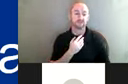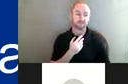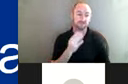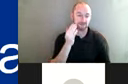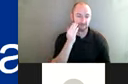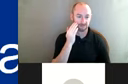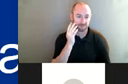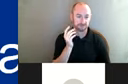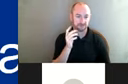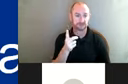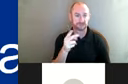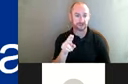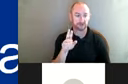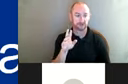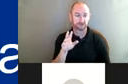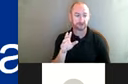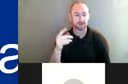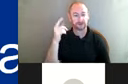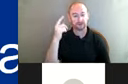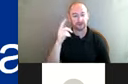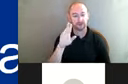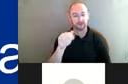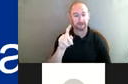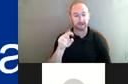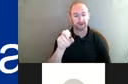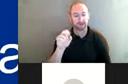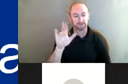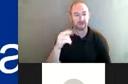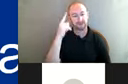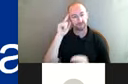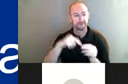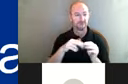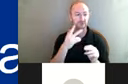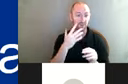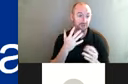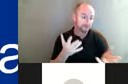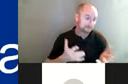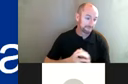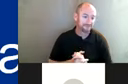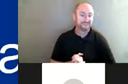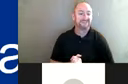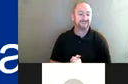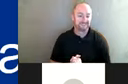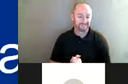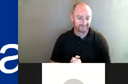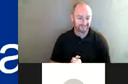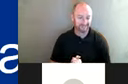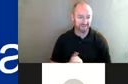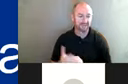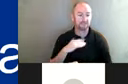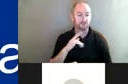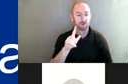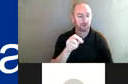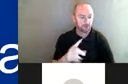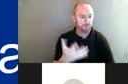know what Dr. Battersby thinks of our colors here on the landslide susceptibility map. We've got, you know, low five classes,